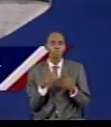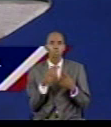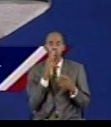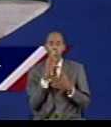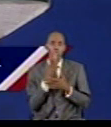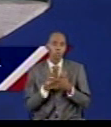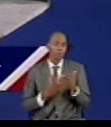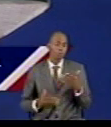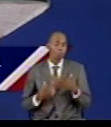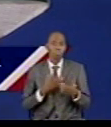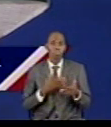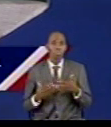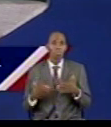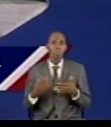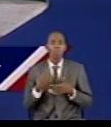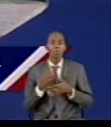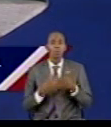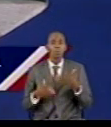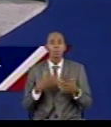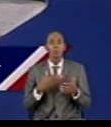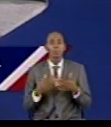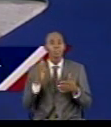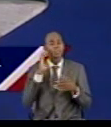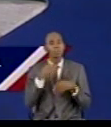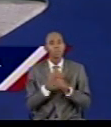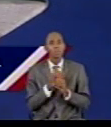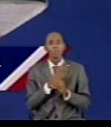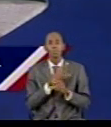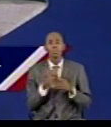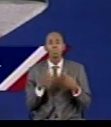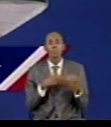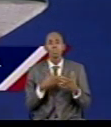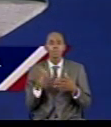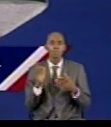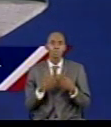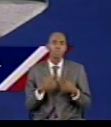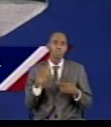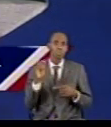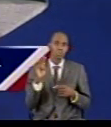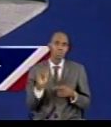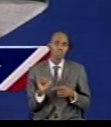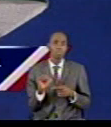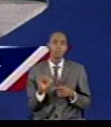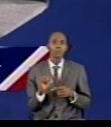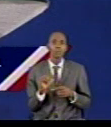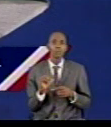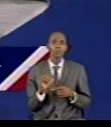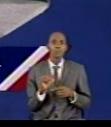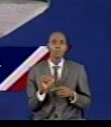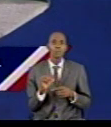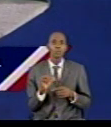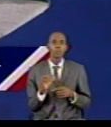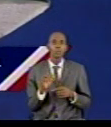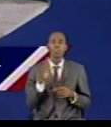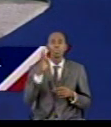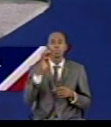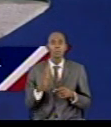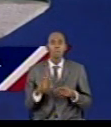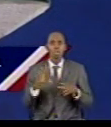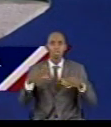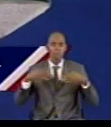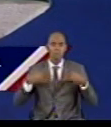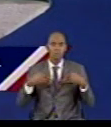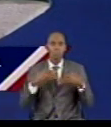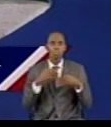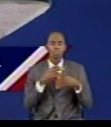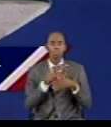whatsoever they were, it maketh no matter to me. God accepteth no man's